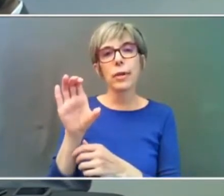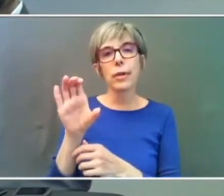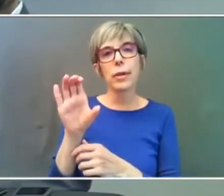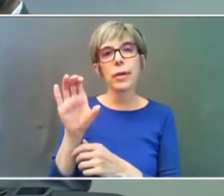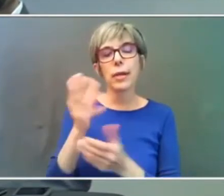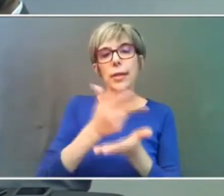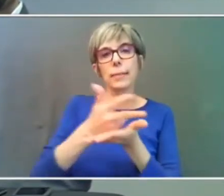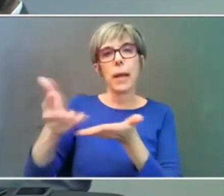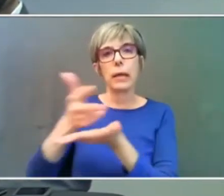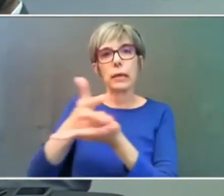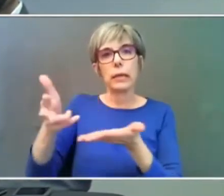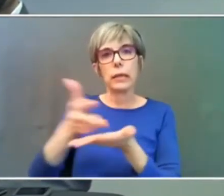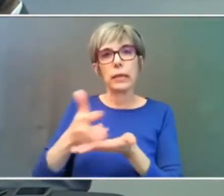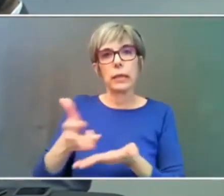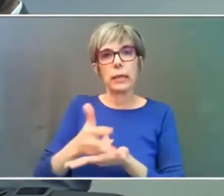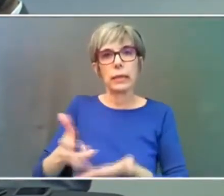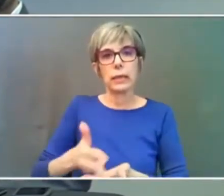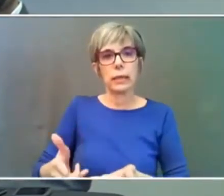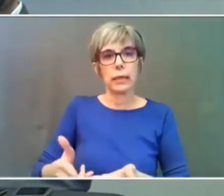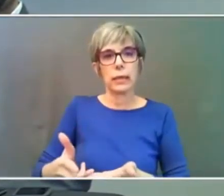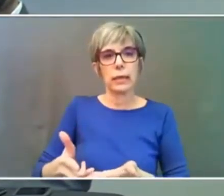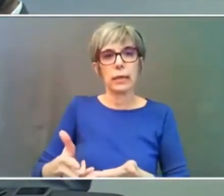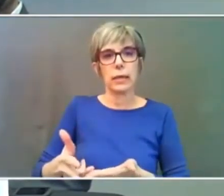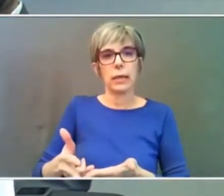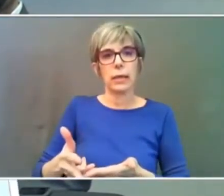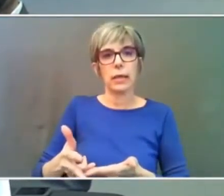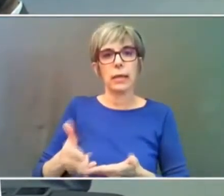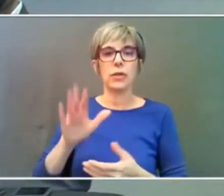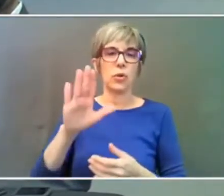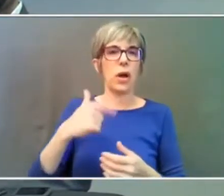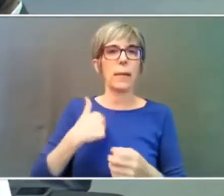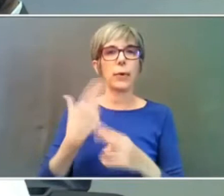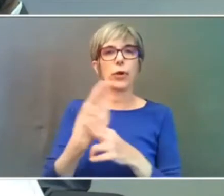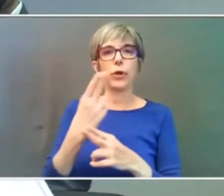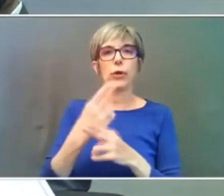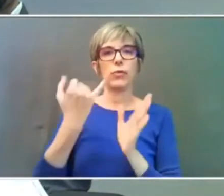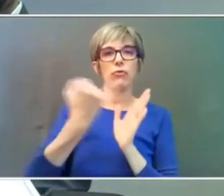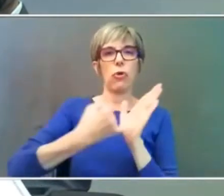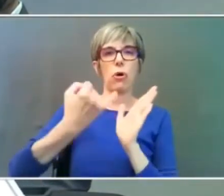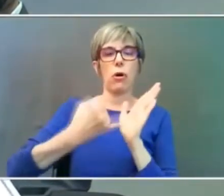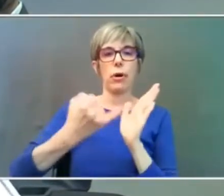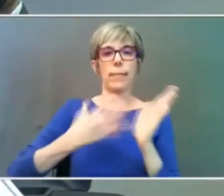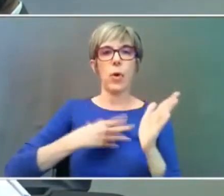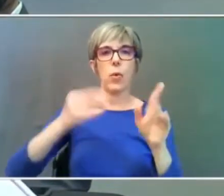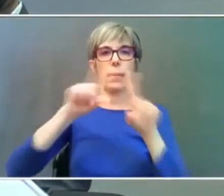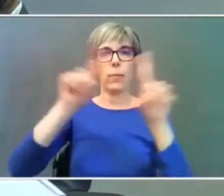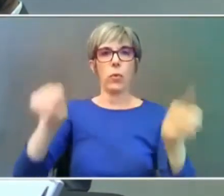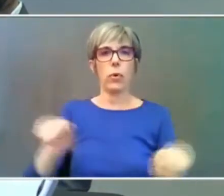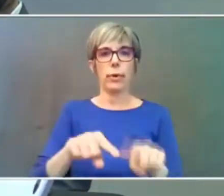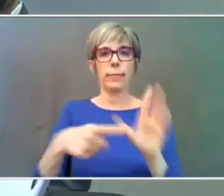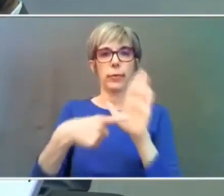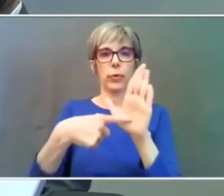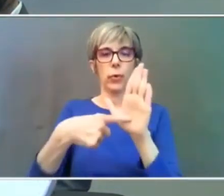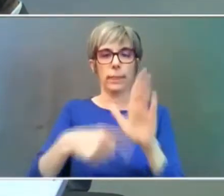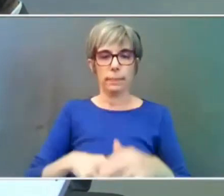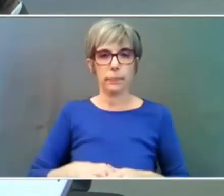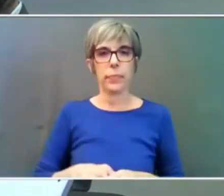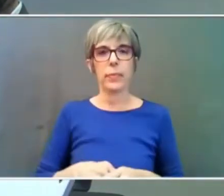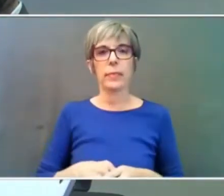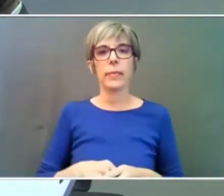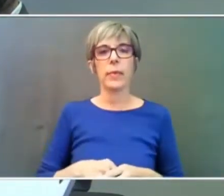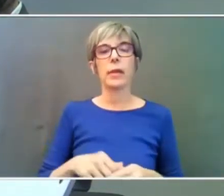deck, okay? So I want to just use my little whiteboard here. All right, so it's $28